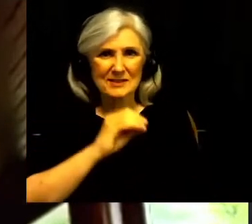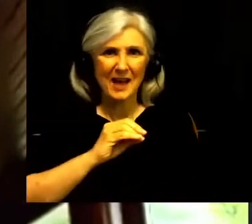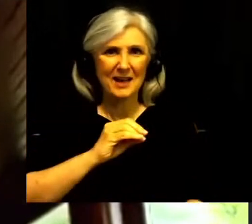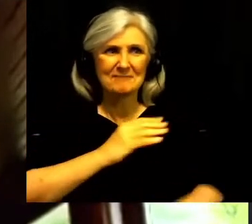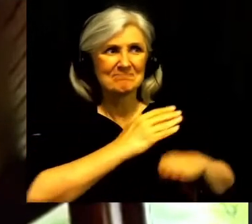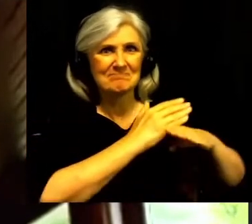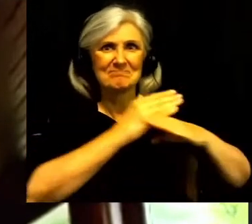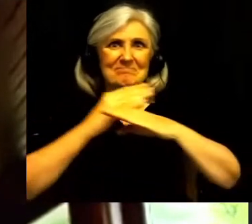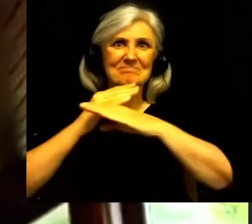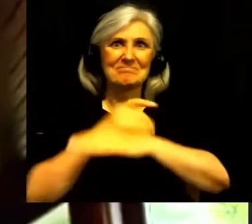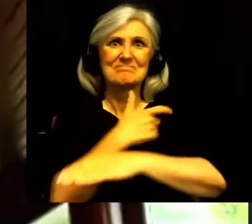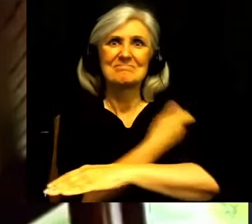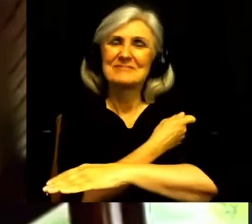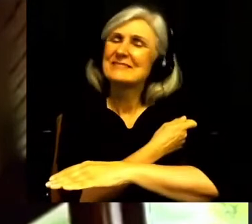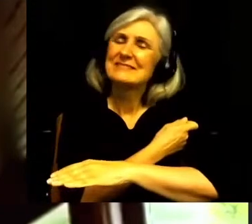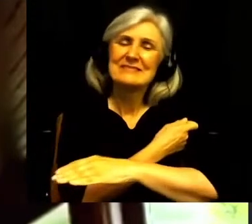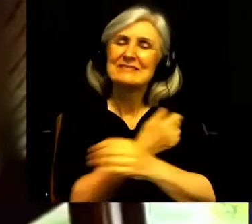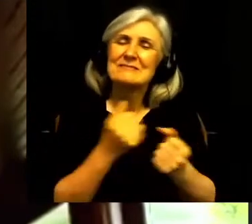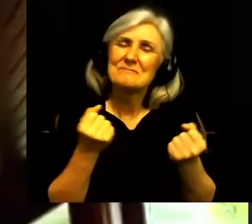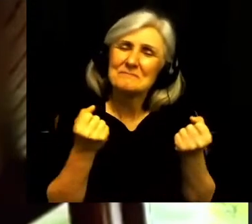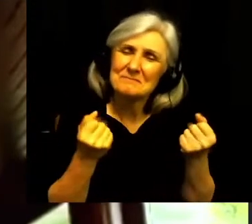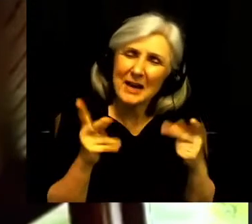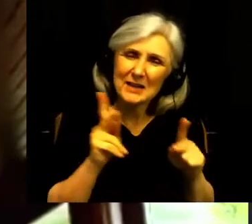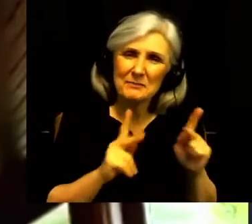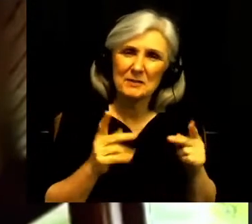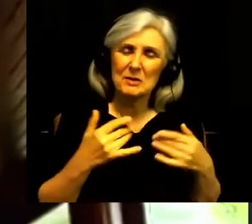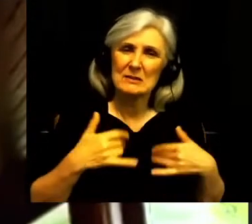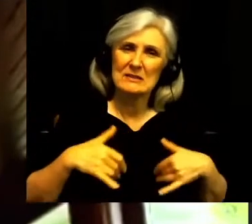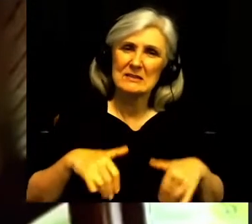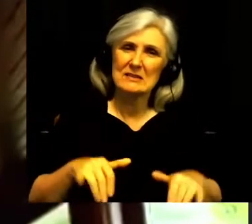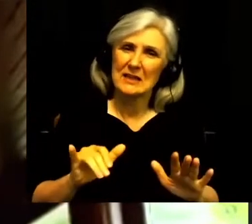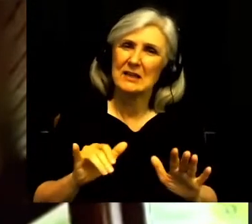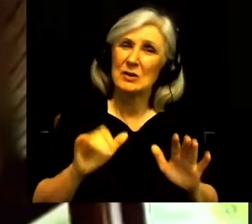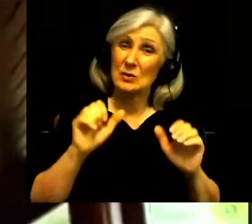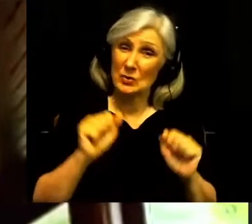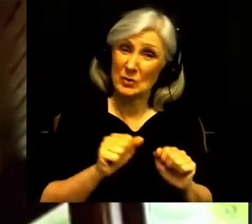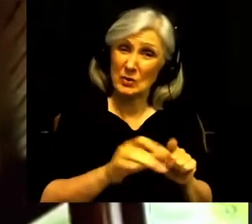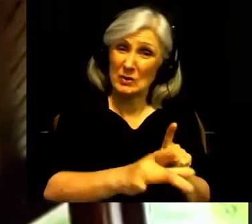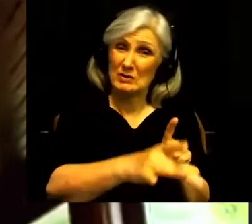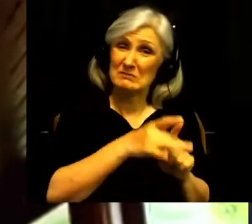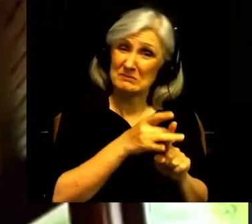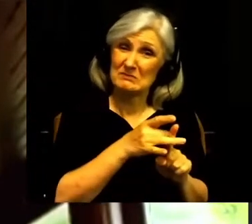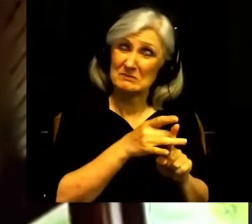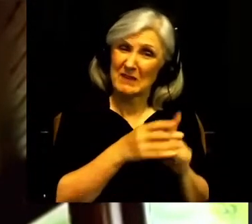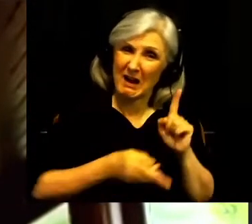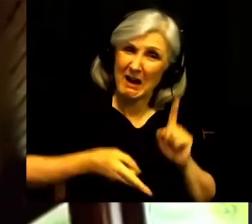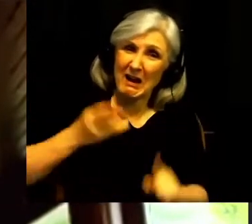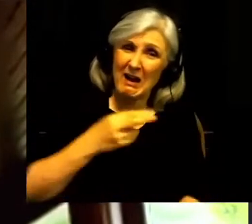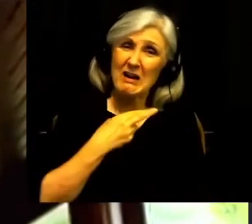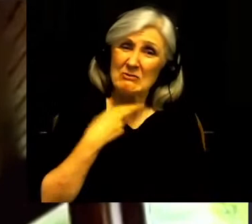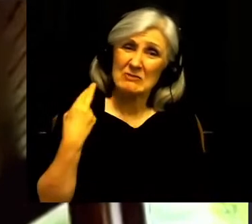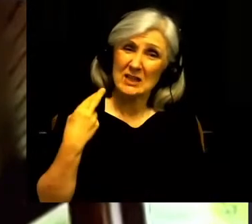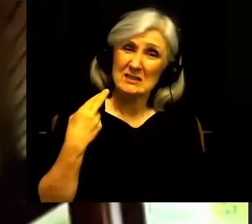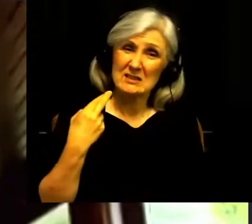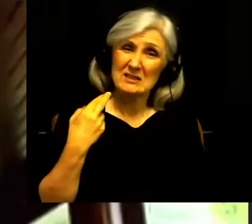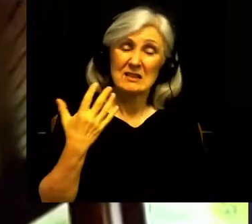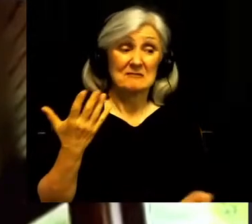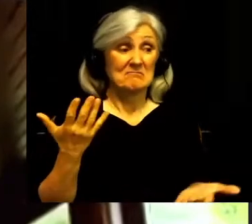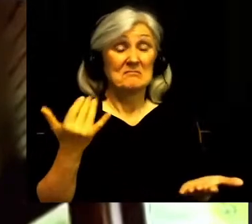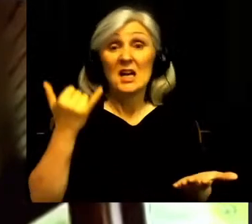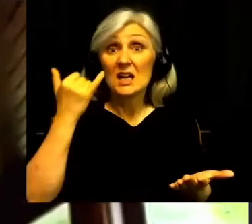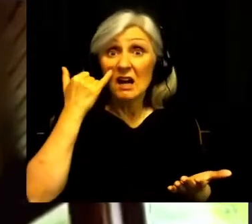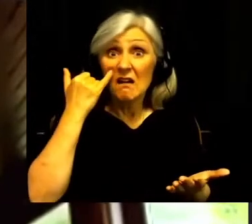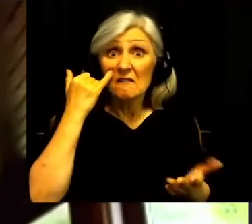of people who remain vulnerable or susceptible to the infection. And if we don't do things well, if we have large